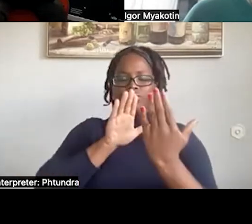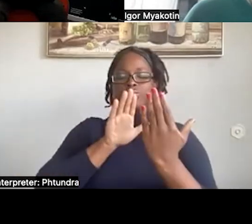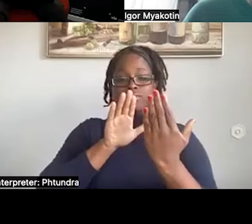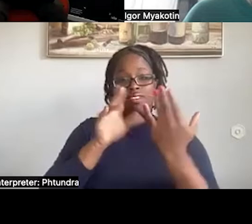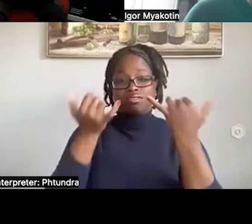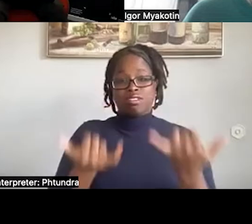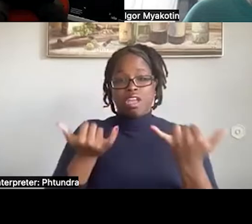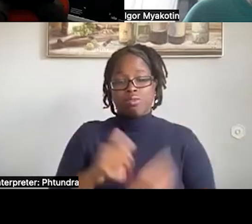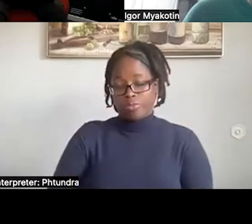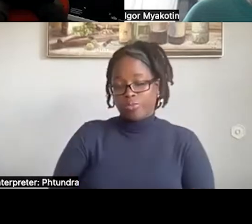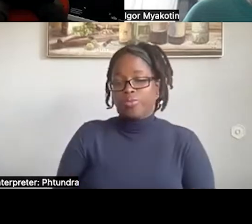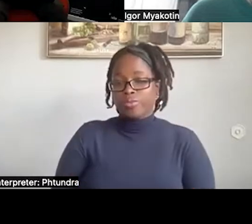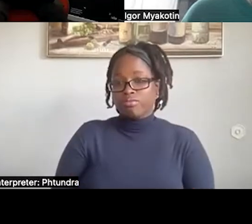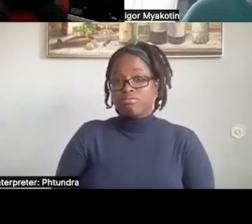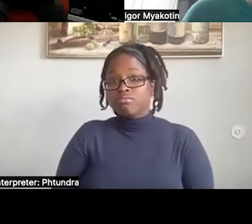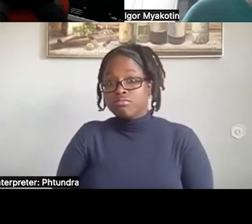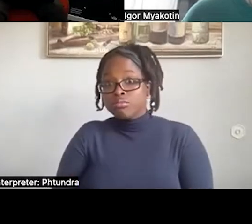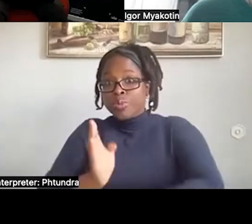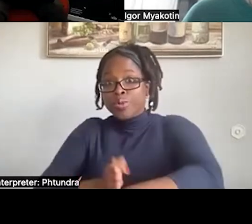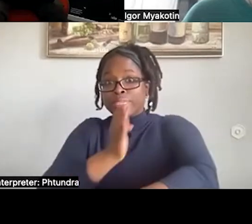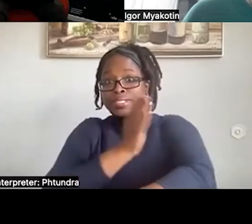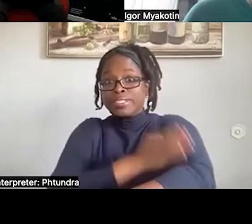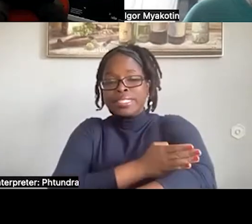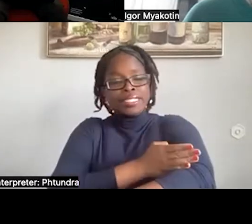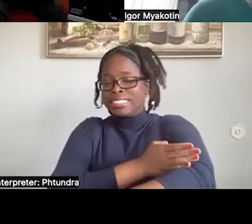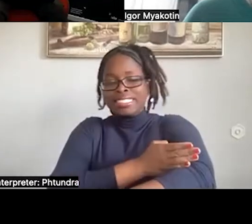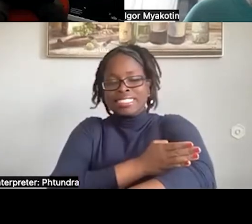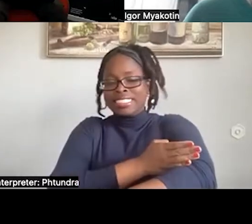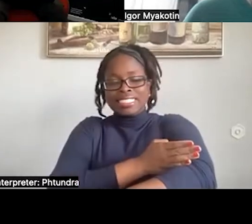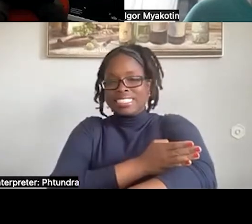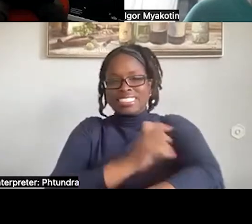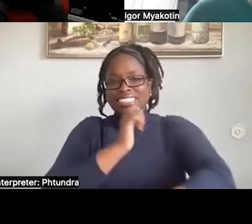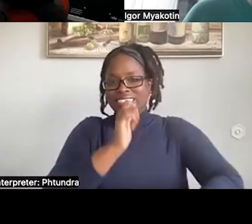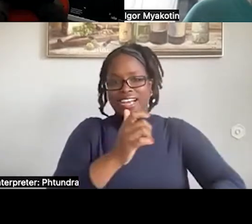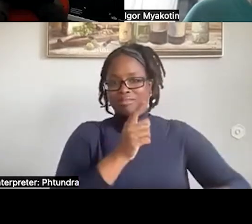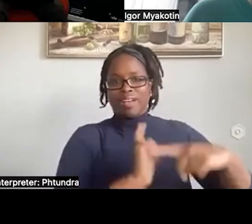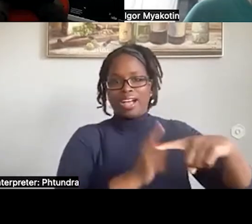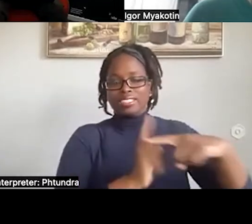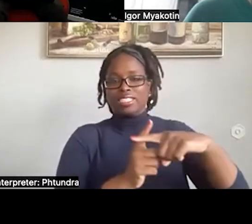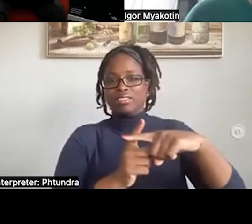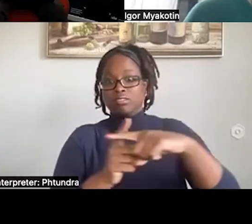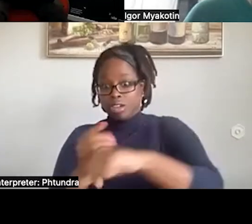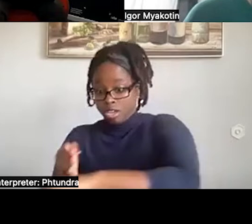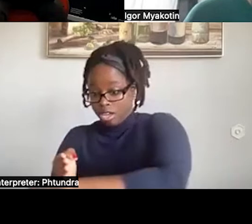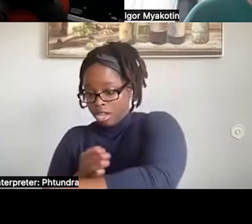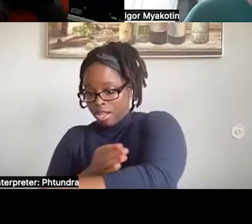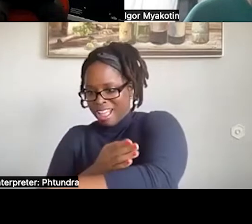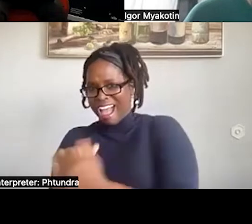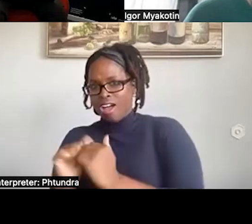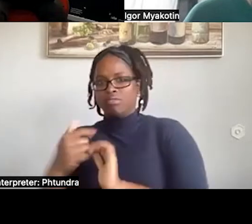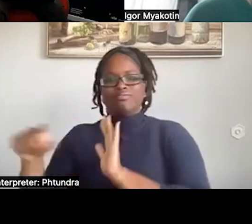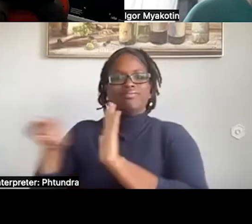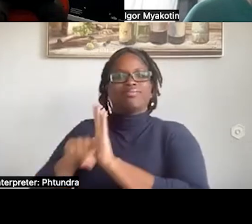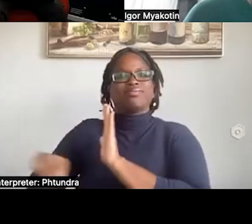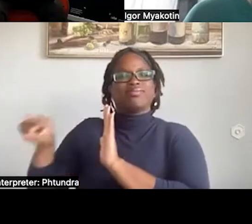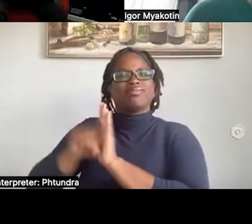doesn't progress in a good way. It progresses only in a worse and worse way every day.